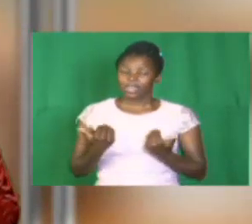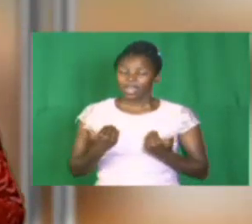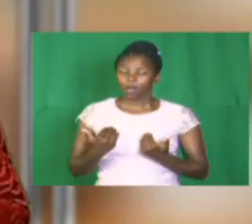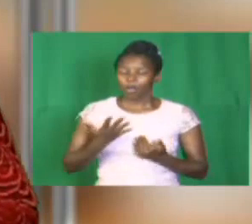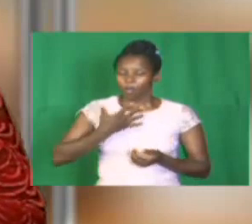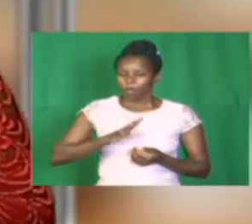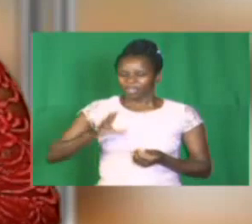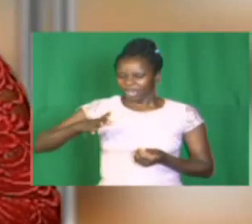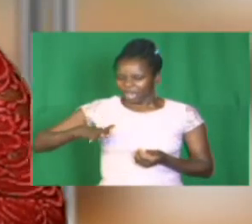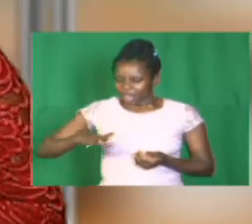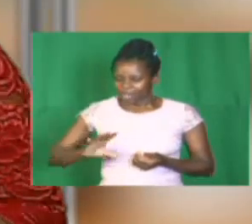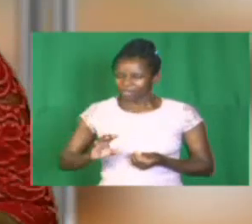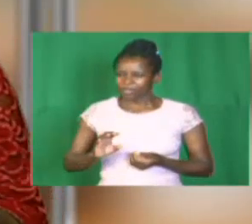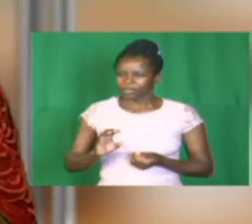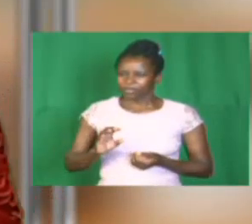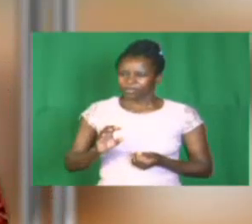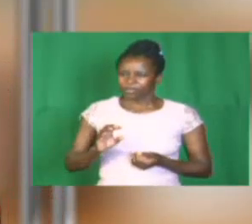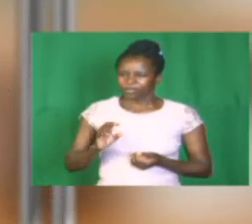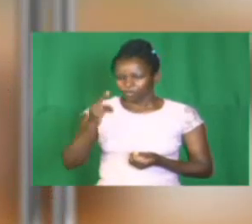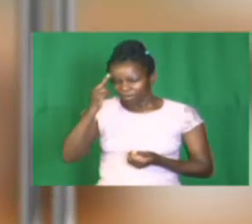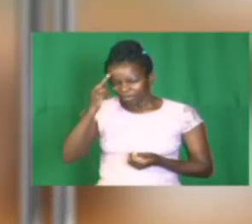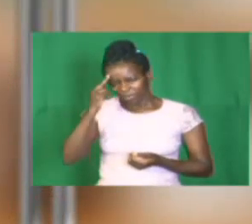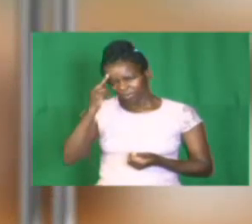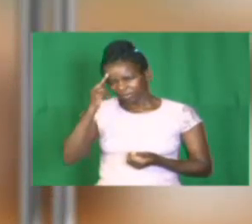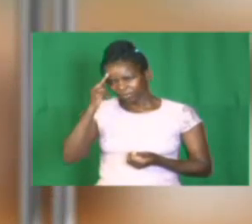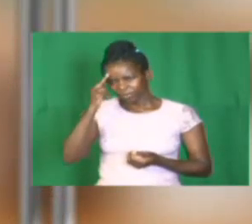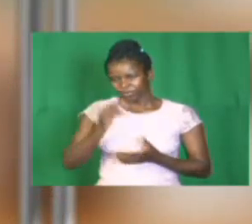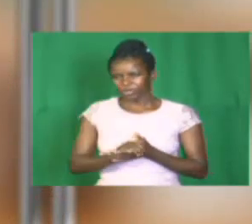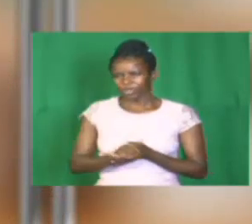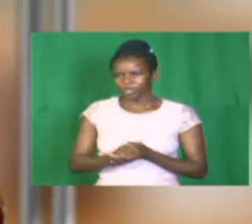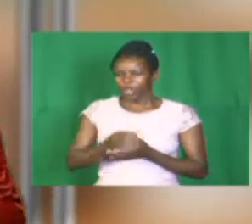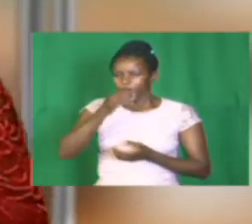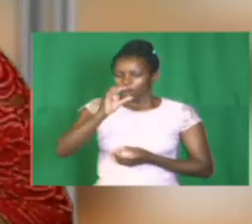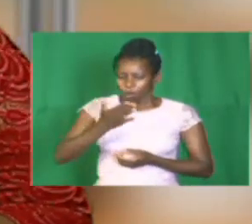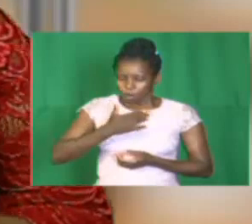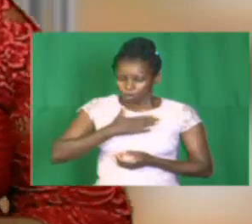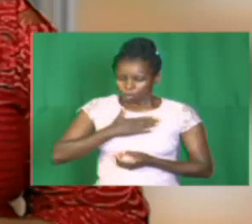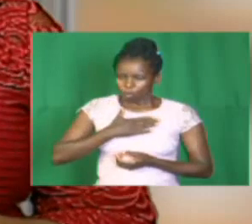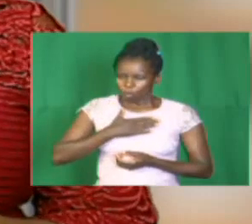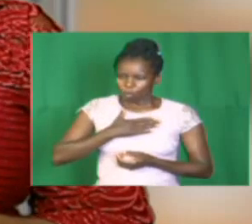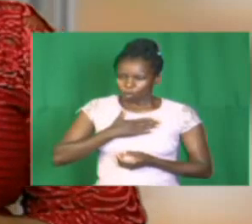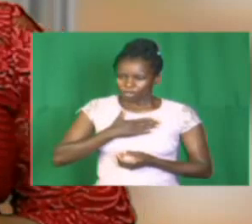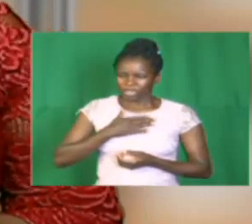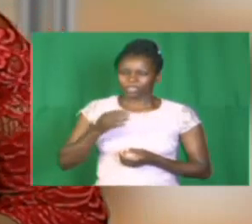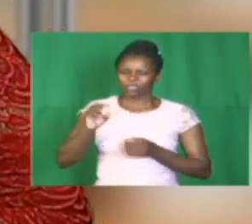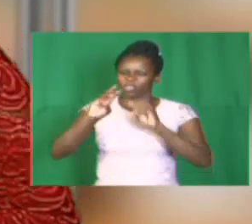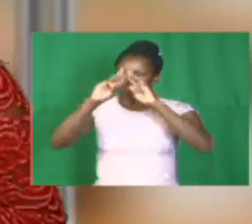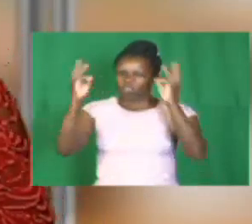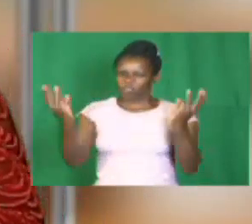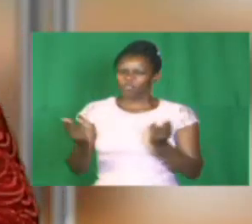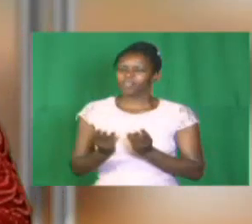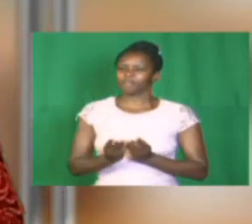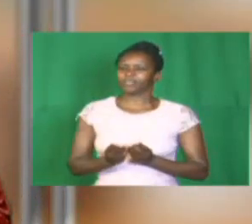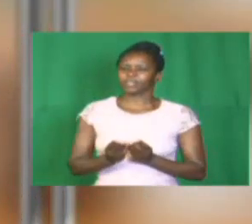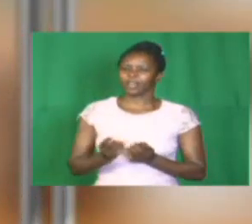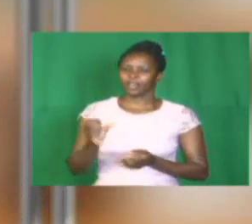learners, to note, is that water is known as a universal solvent. Water is